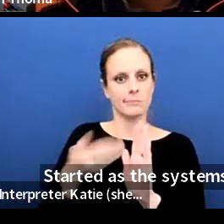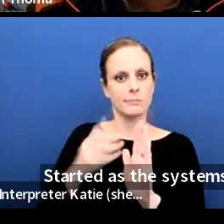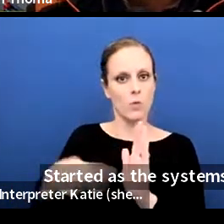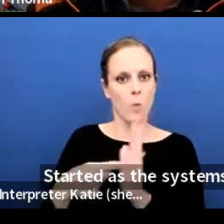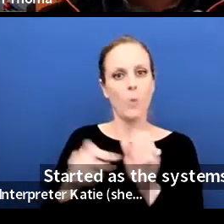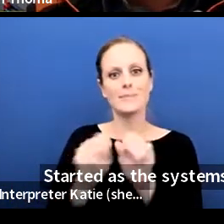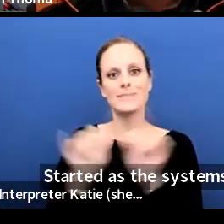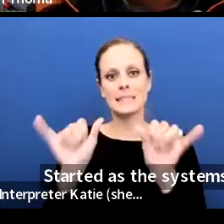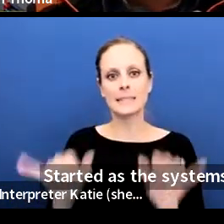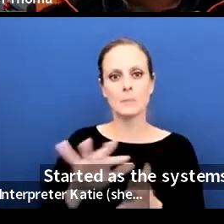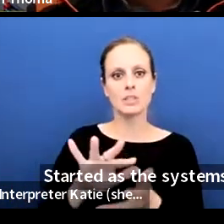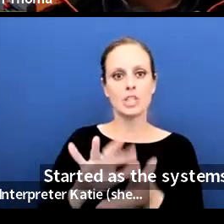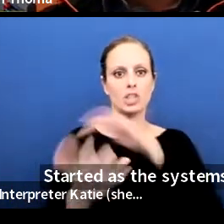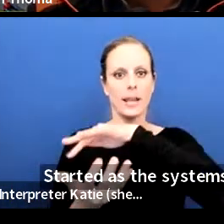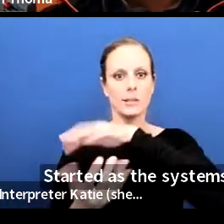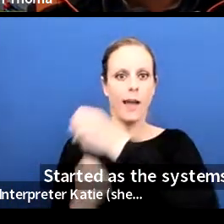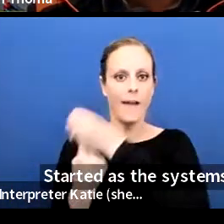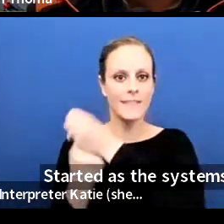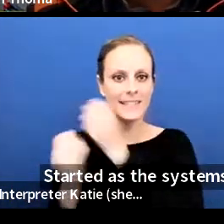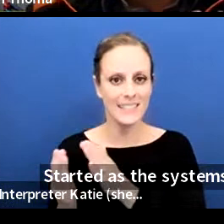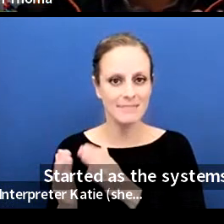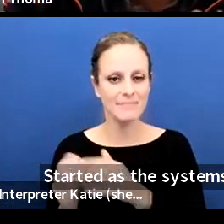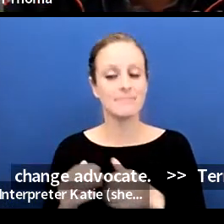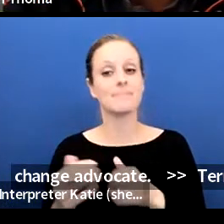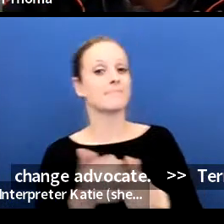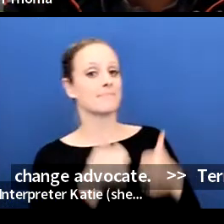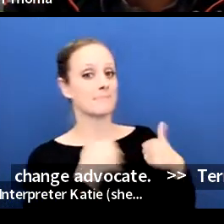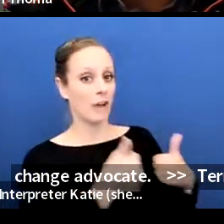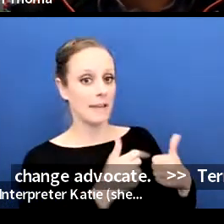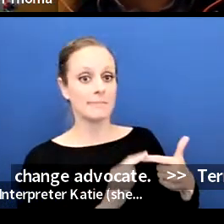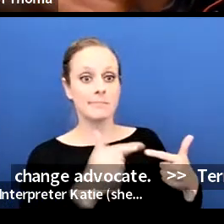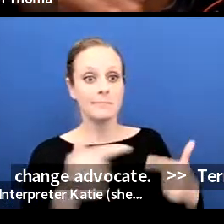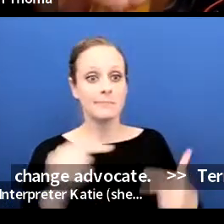Okay, terrific. Let's go to Carrie Madden.